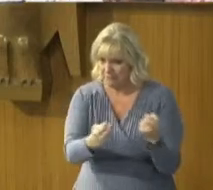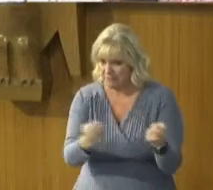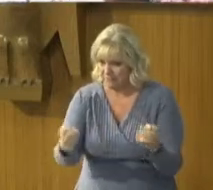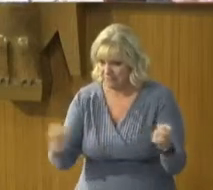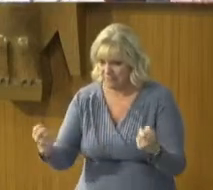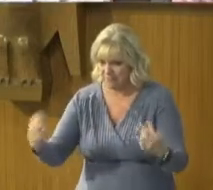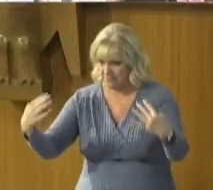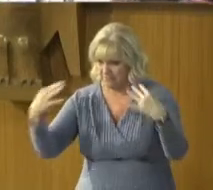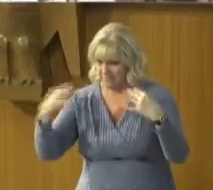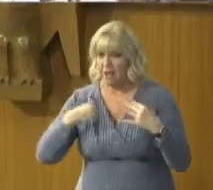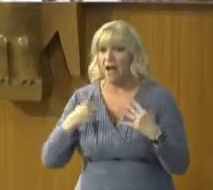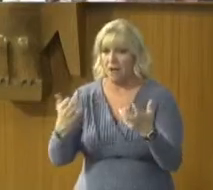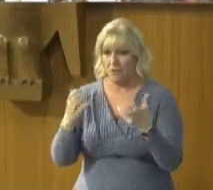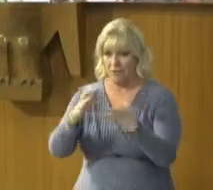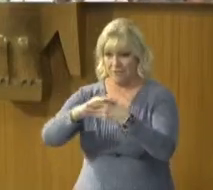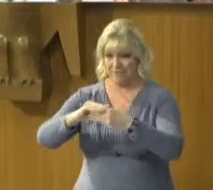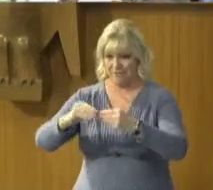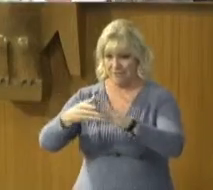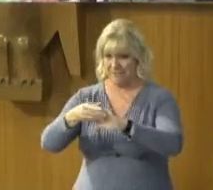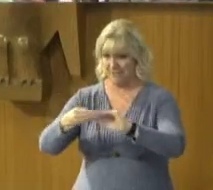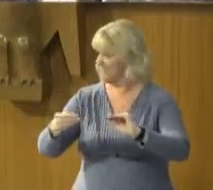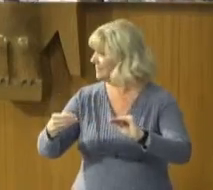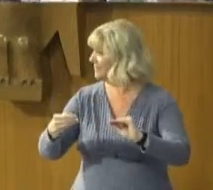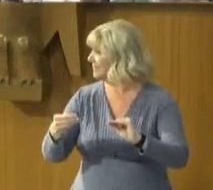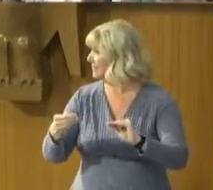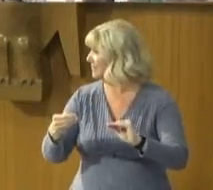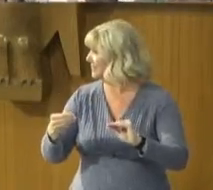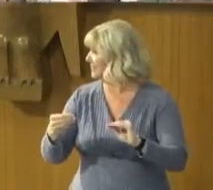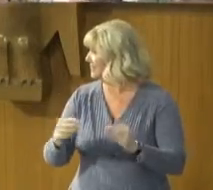I'm gonna tell a story today.